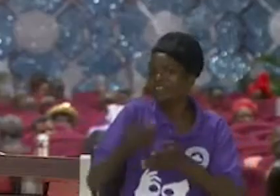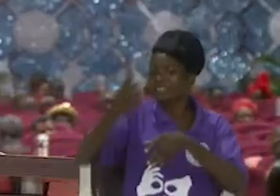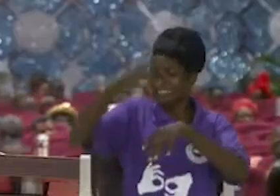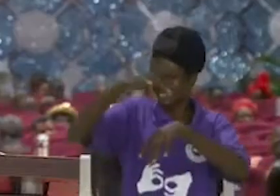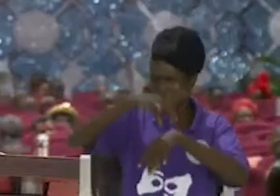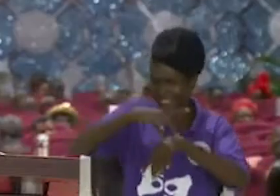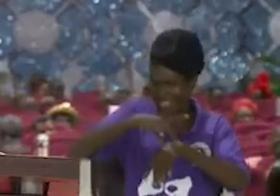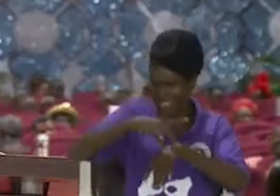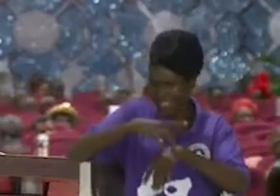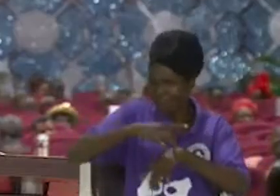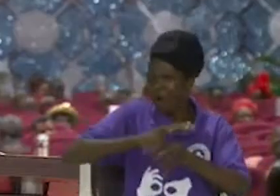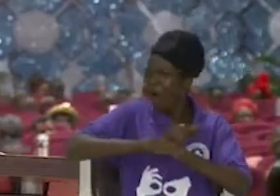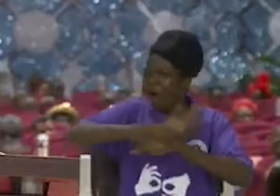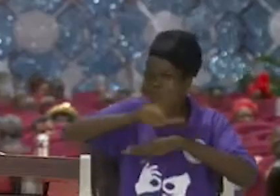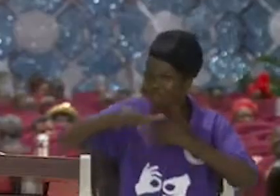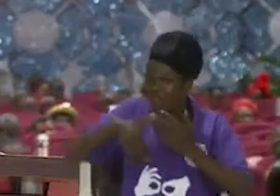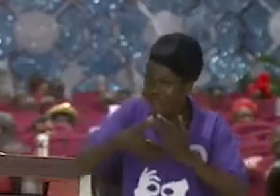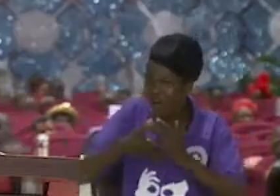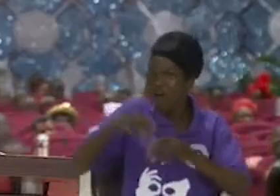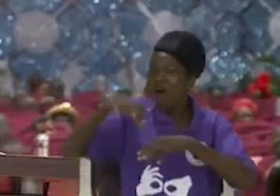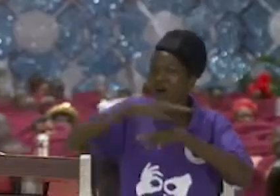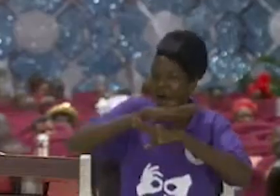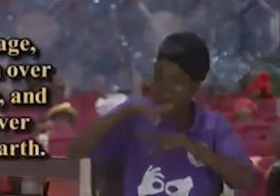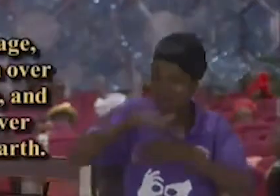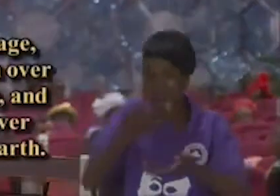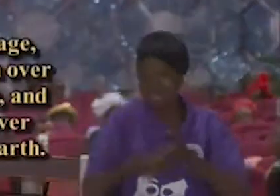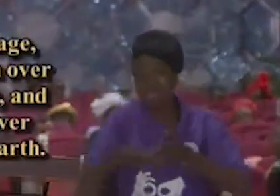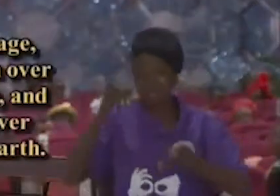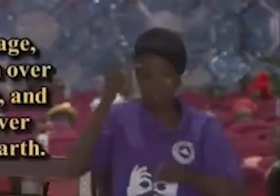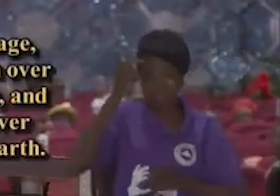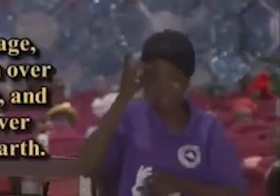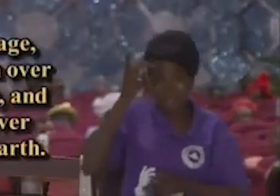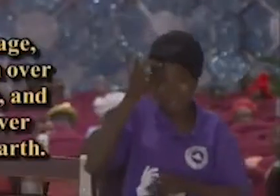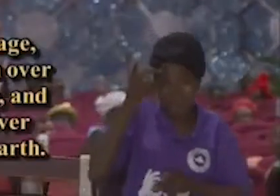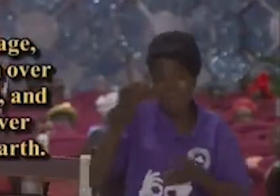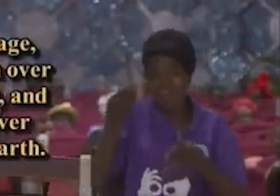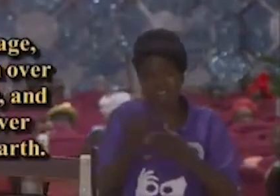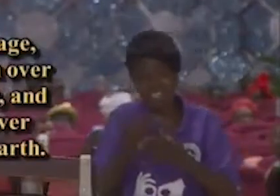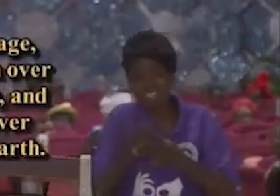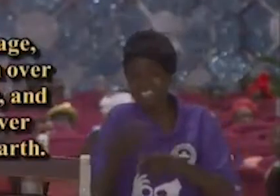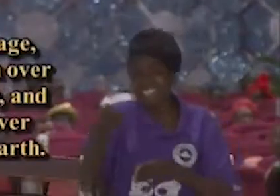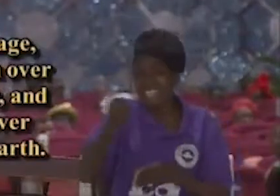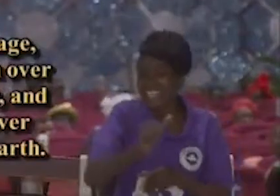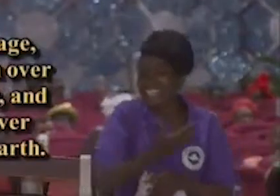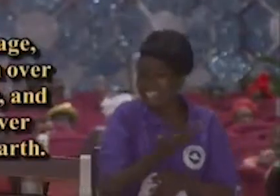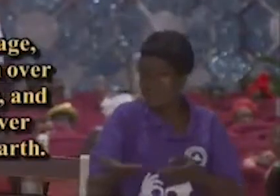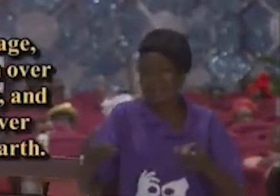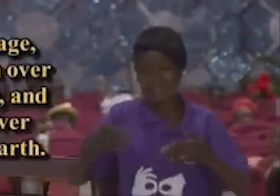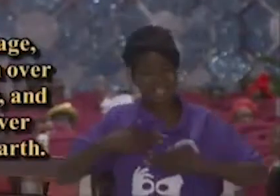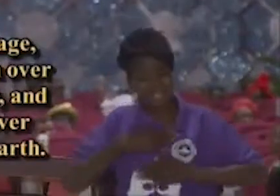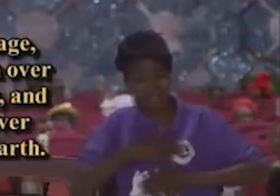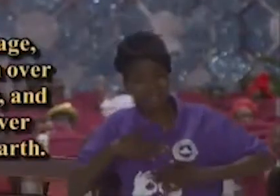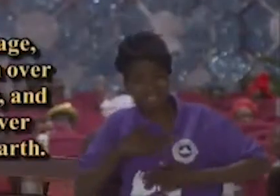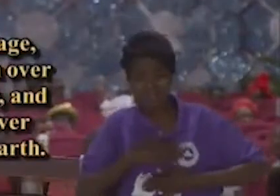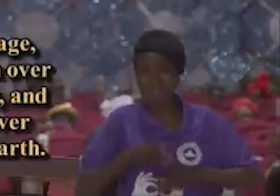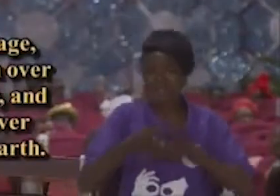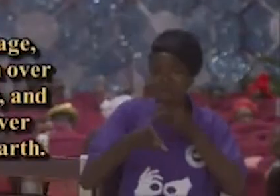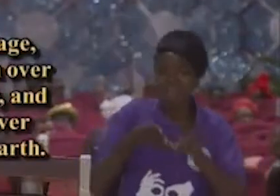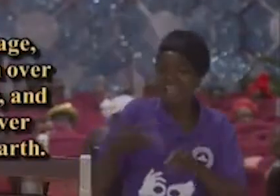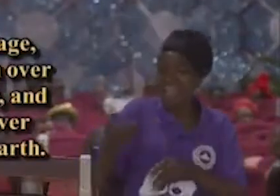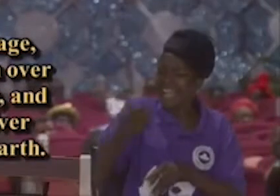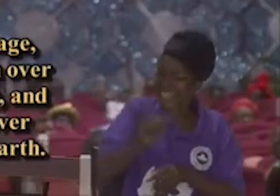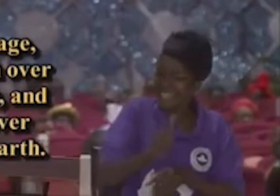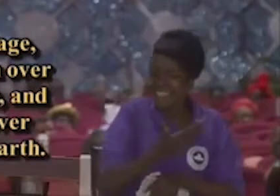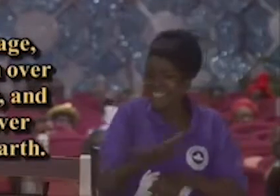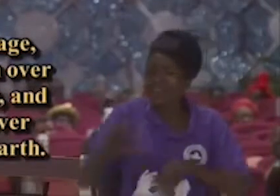Over all the earth. Whether in the political world, in the financial world, in the entertainment world, in every corner of the